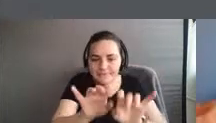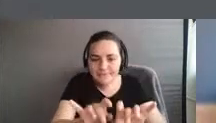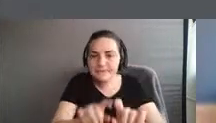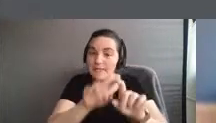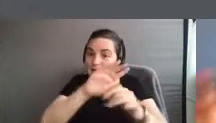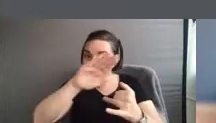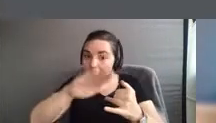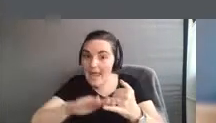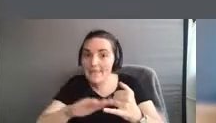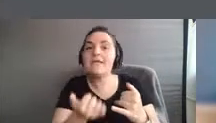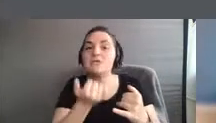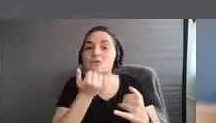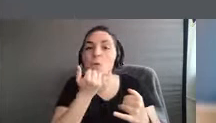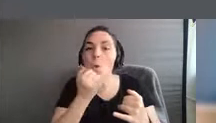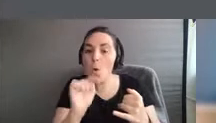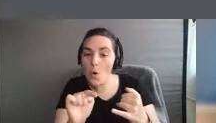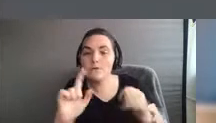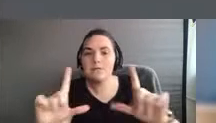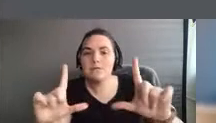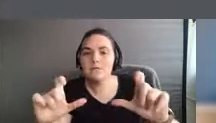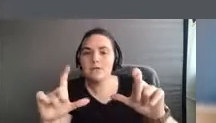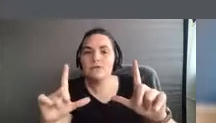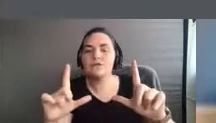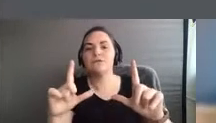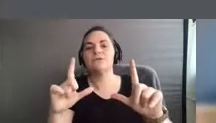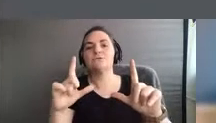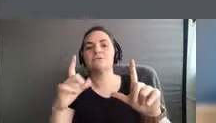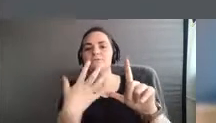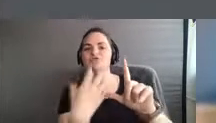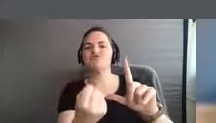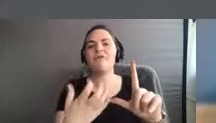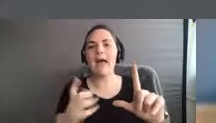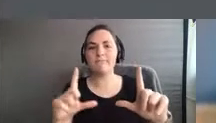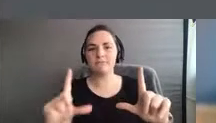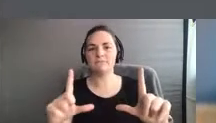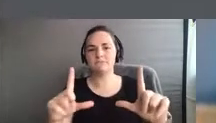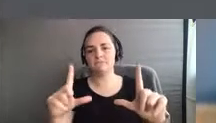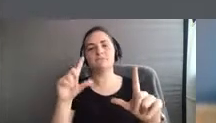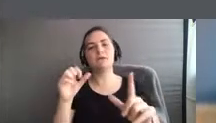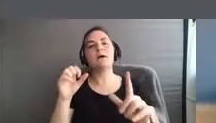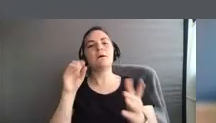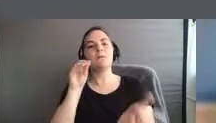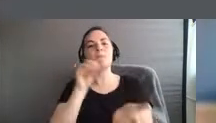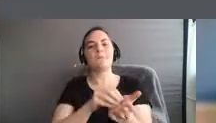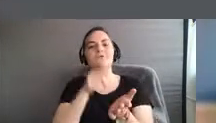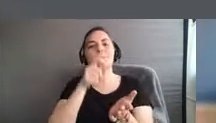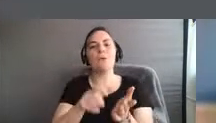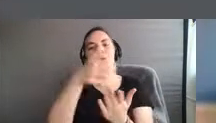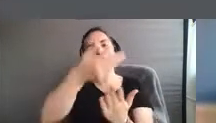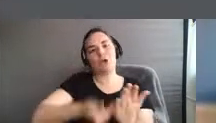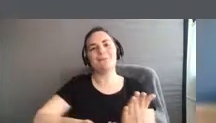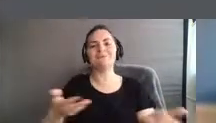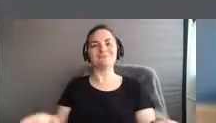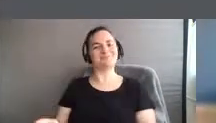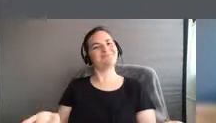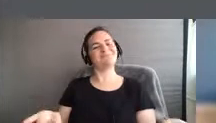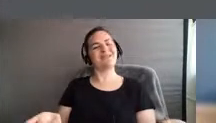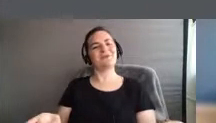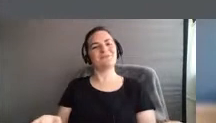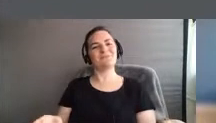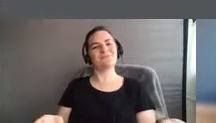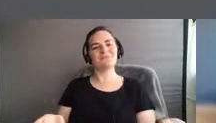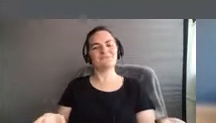score and post that, paste that into a Word document, for example. So that will be one of the engagement tasks. There are going to be